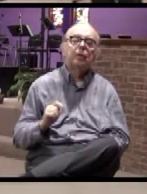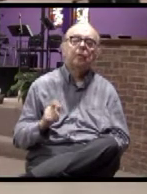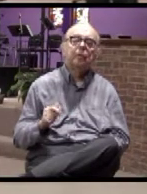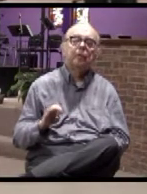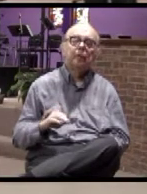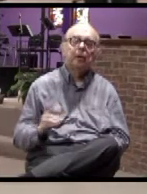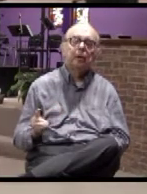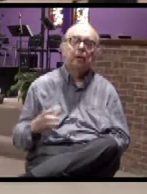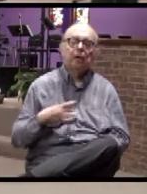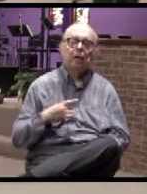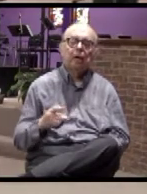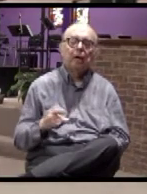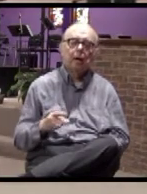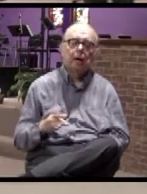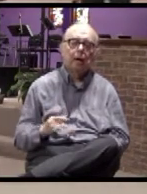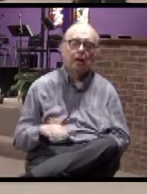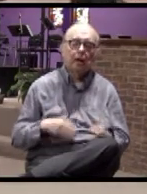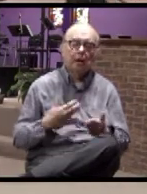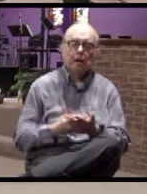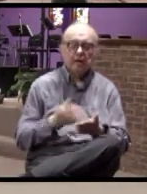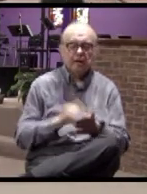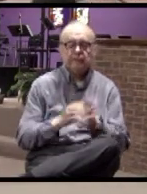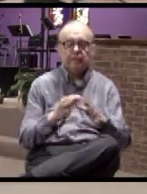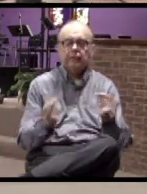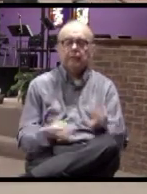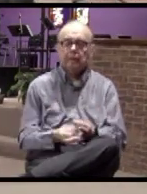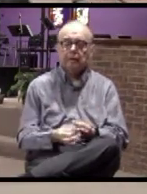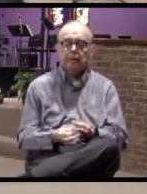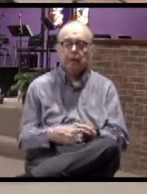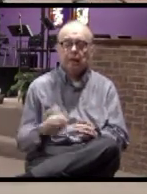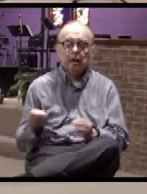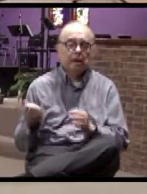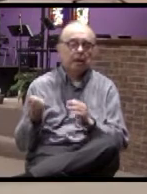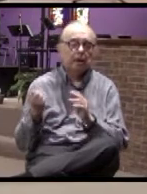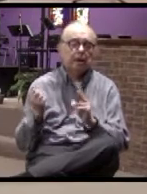Or I'd like to be married or born into this family. Did anybody get that